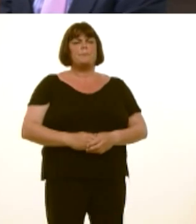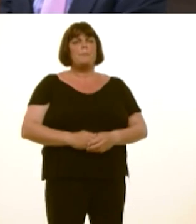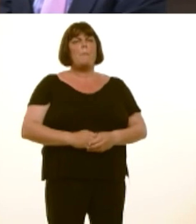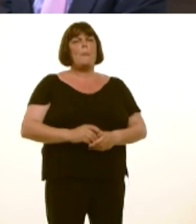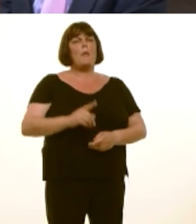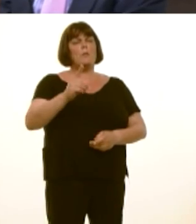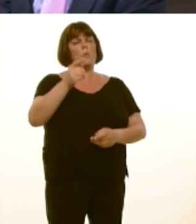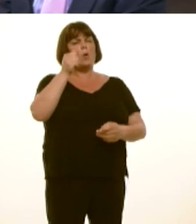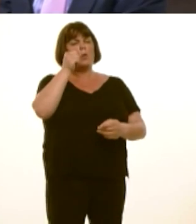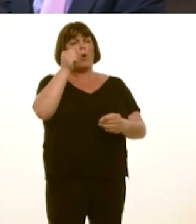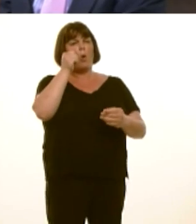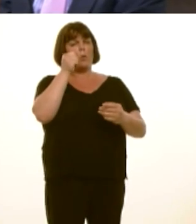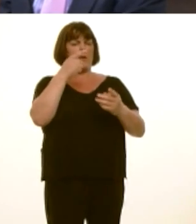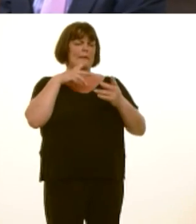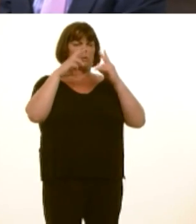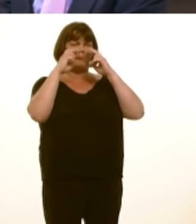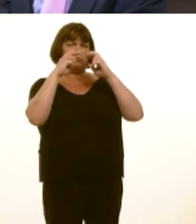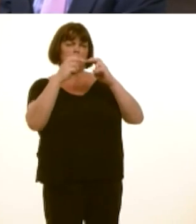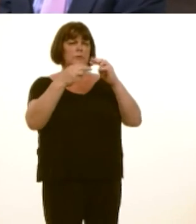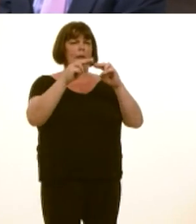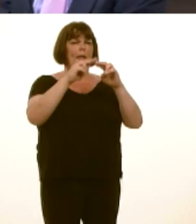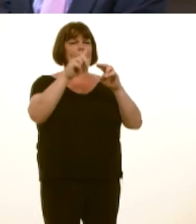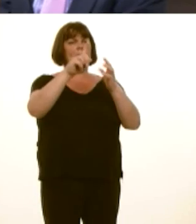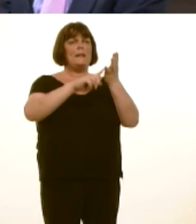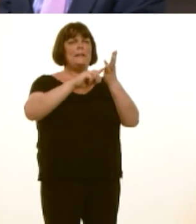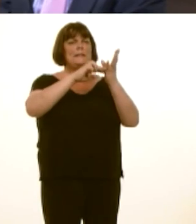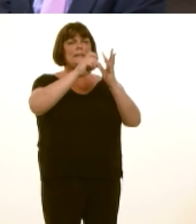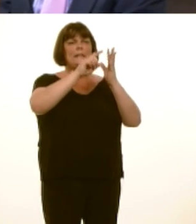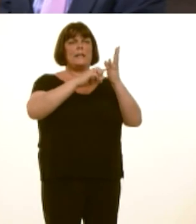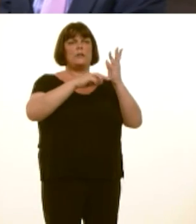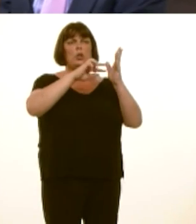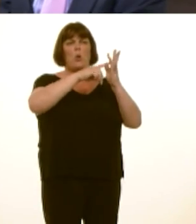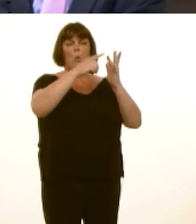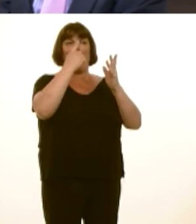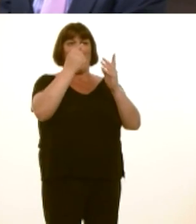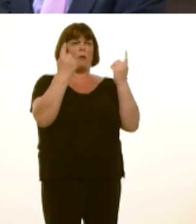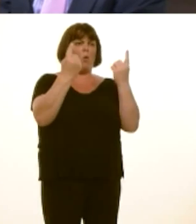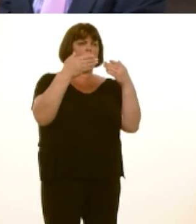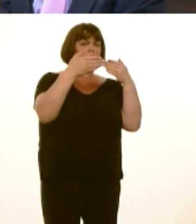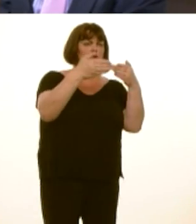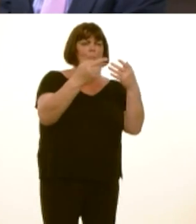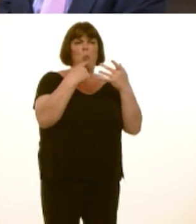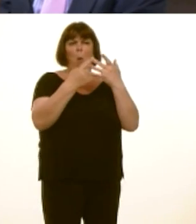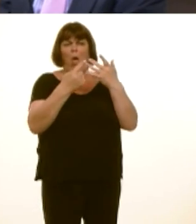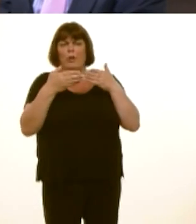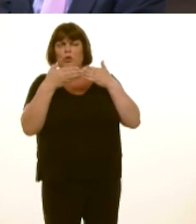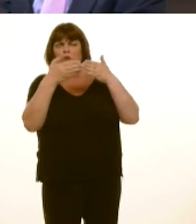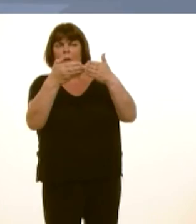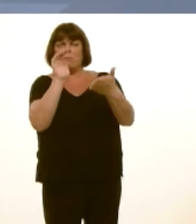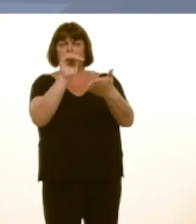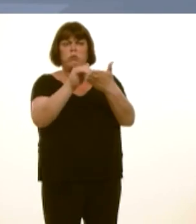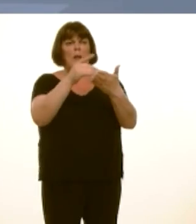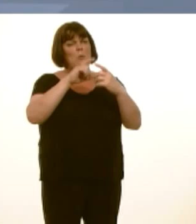needed to identify whether Llandudno will be able to take cruise ships or indeed other forms of visitor ships in the future is still